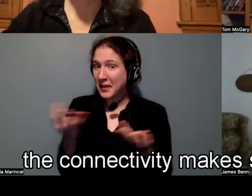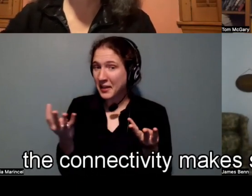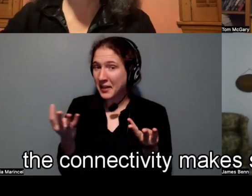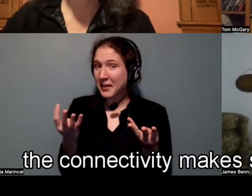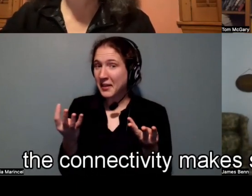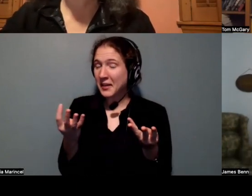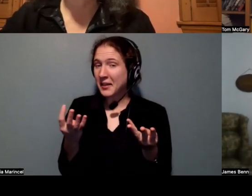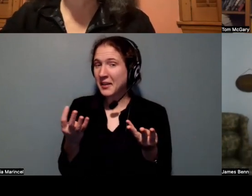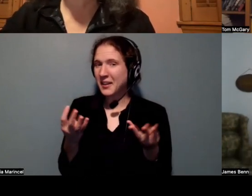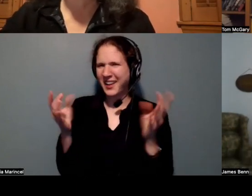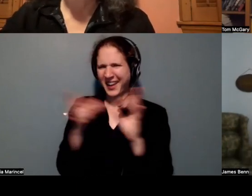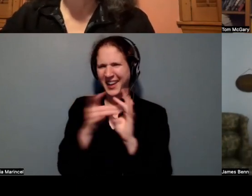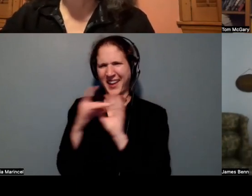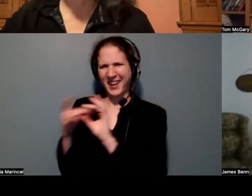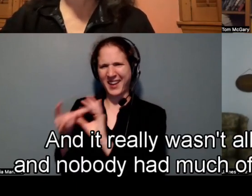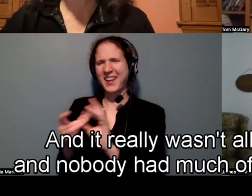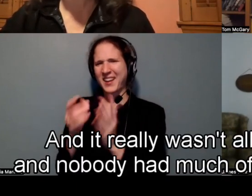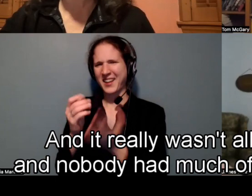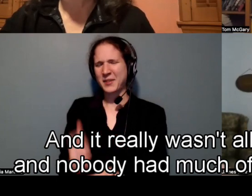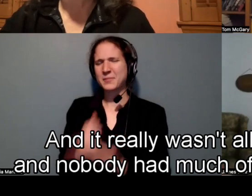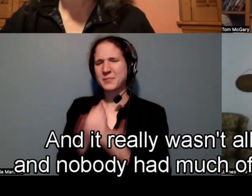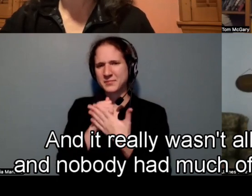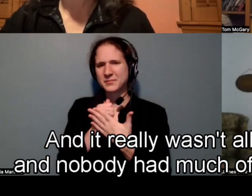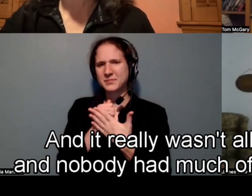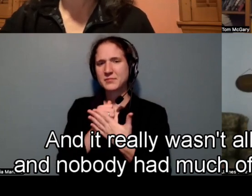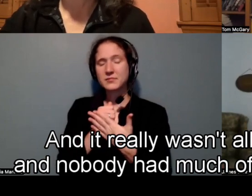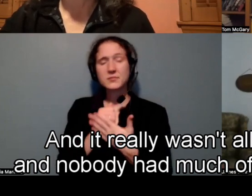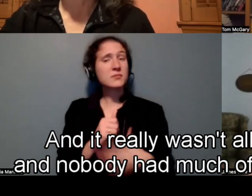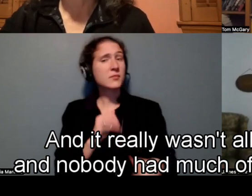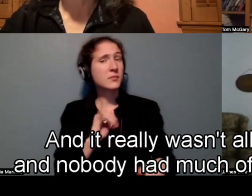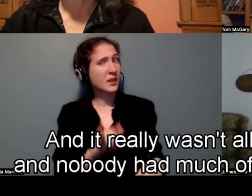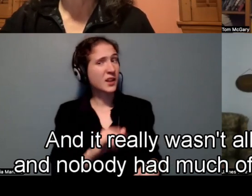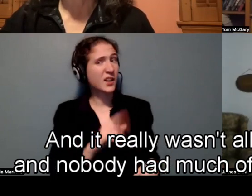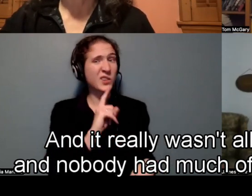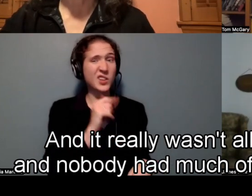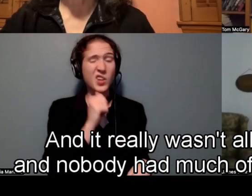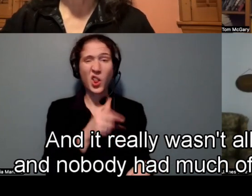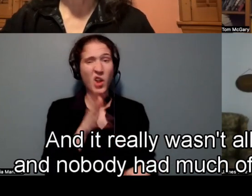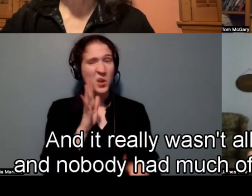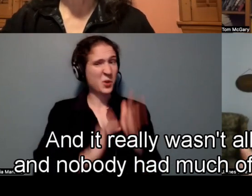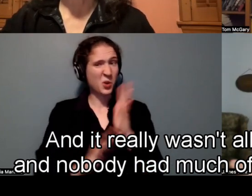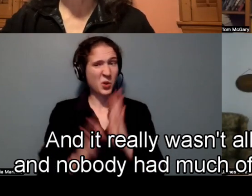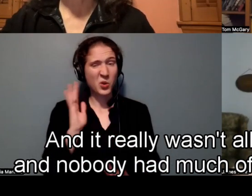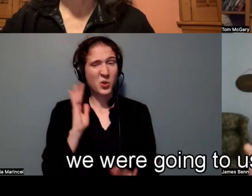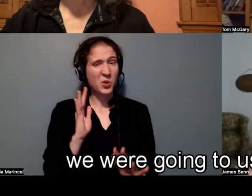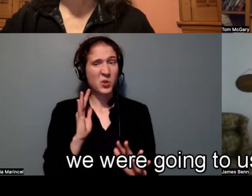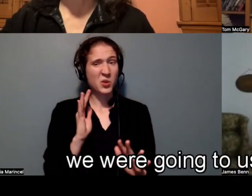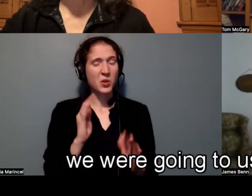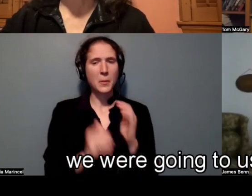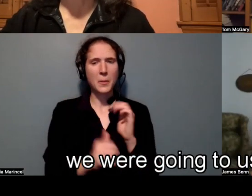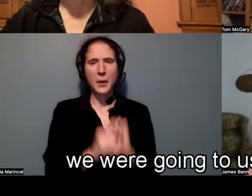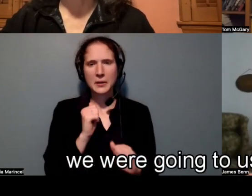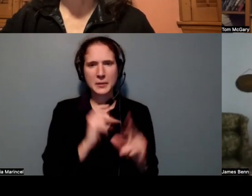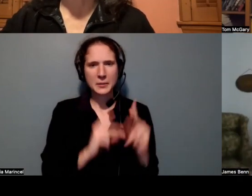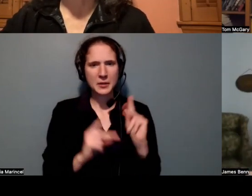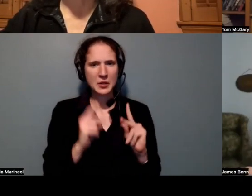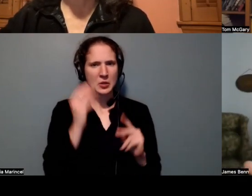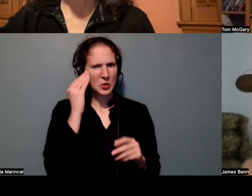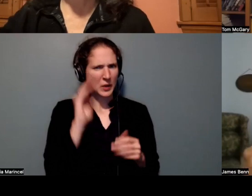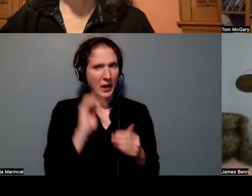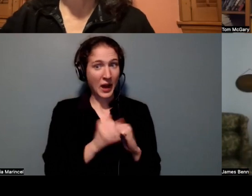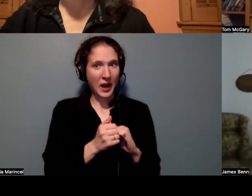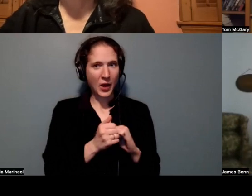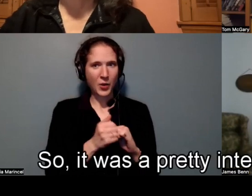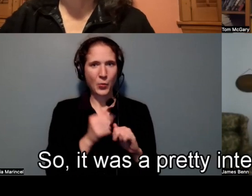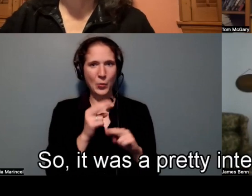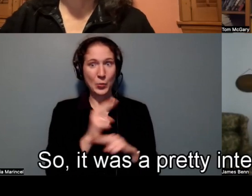connectivity makes such a difference. And That's really, it wasn't all that long ago, and nobody had much of a concept of how we were going to use this thing. So